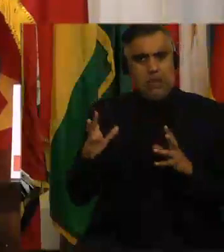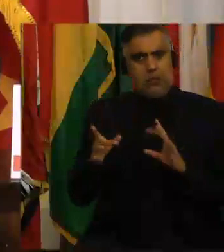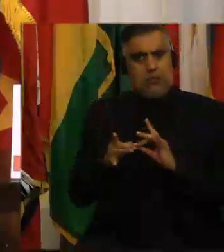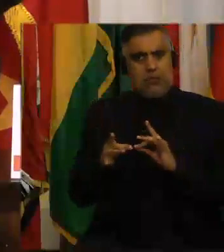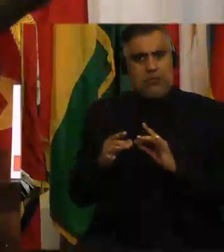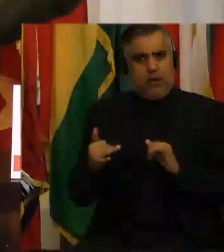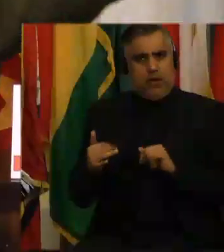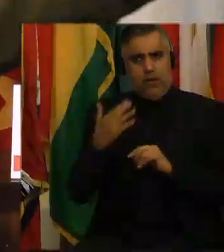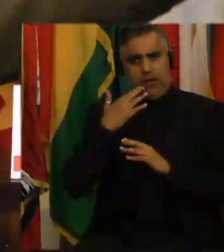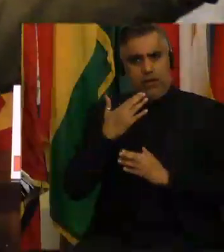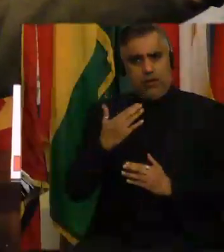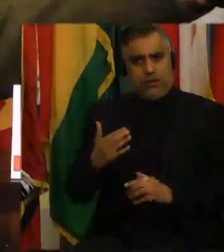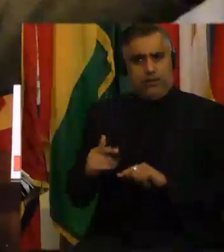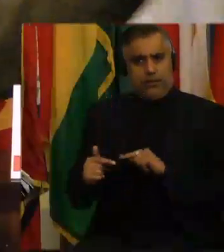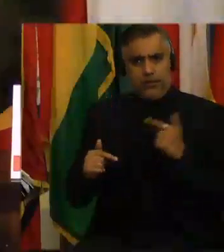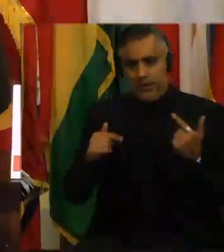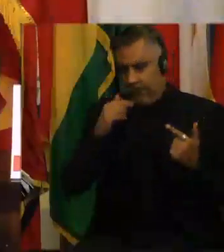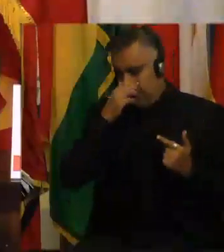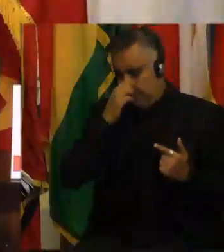Gracias.